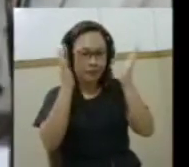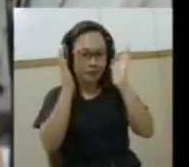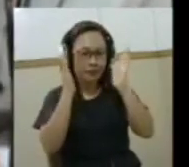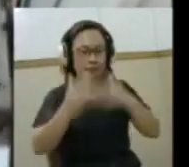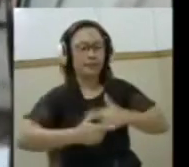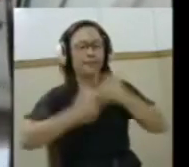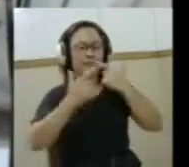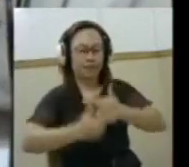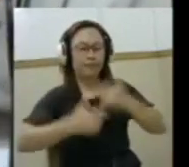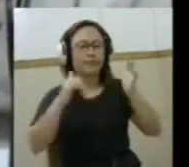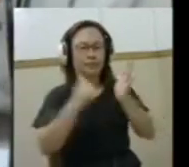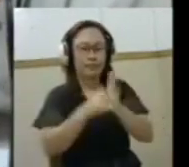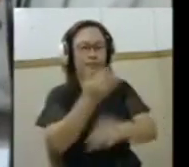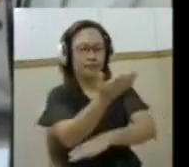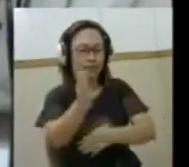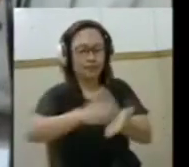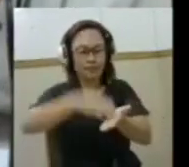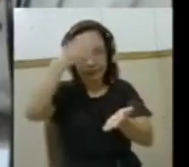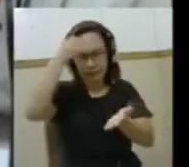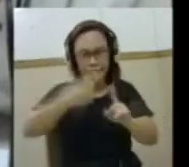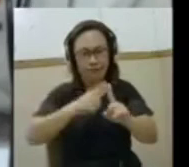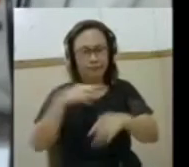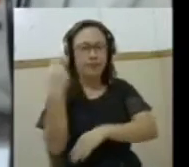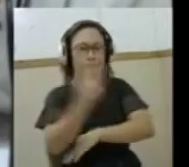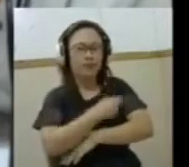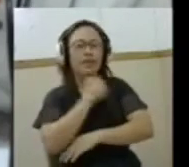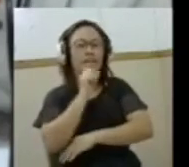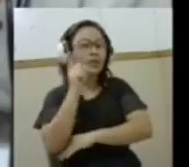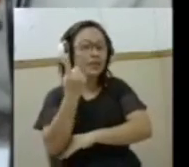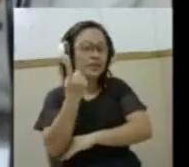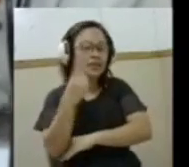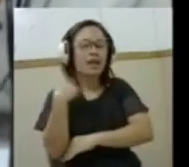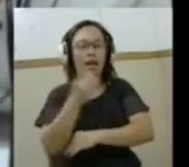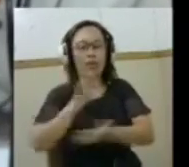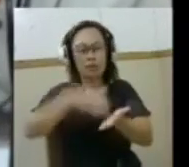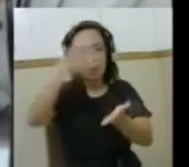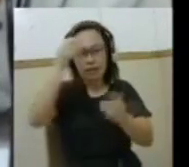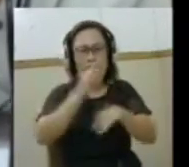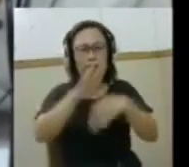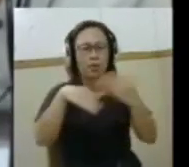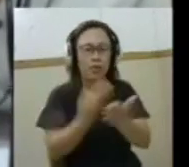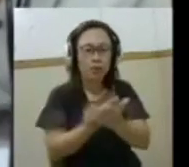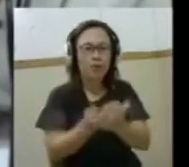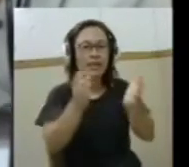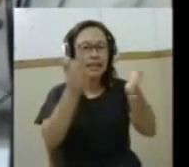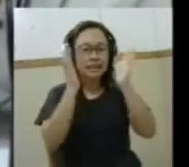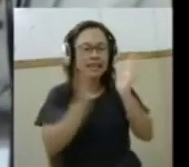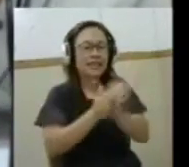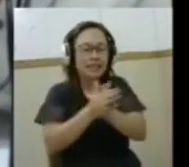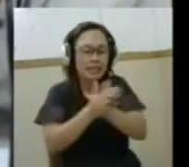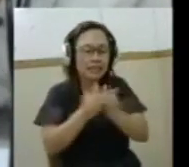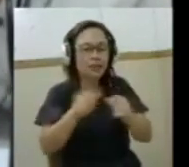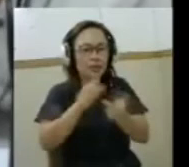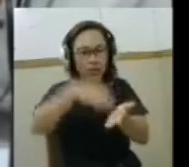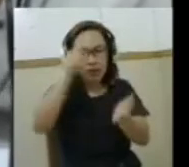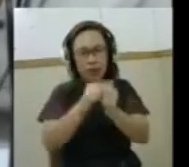glad to know that you are learning a lot from us, not only our learners, but everyone who listened and are eager to learn with